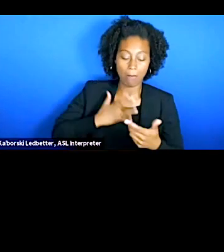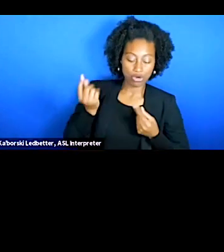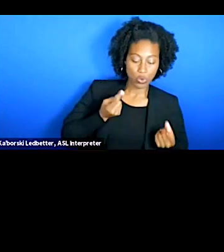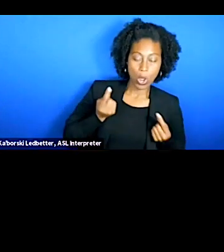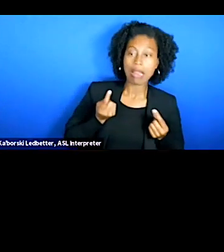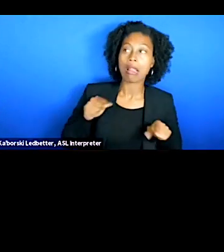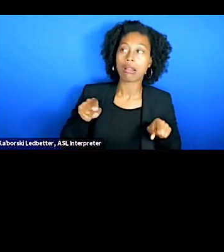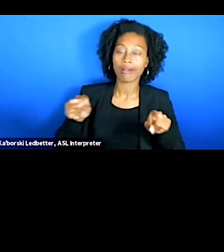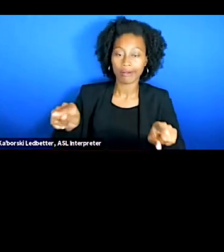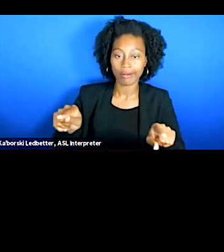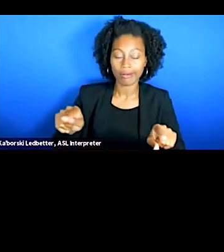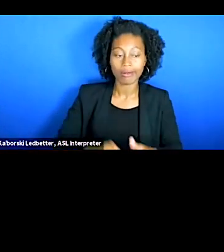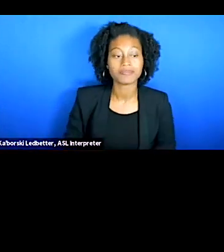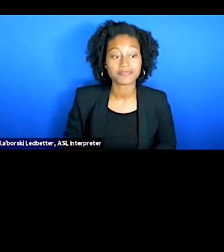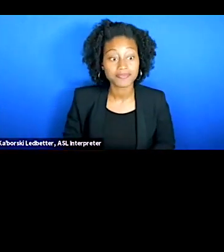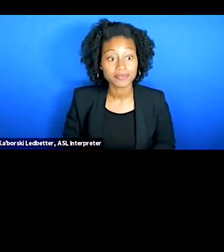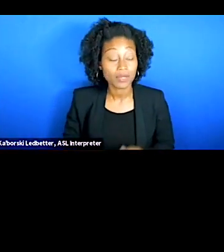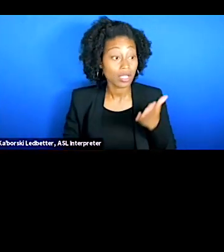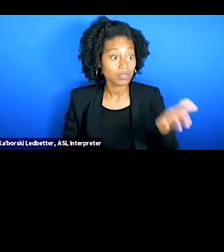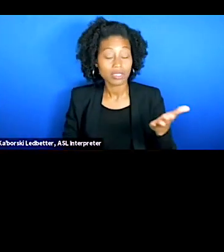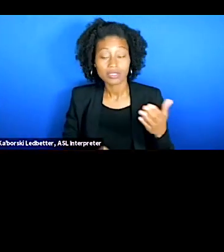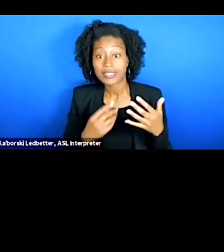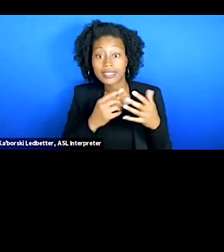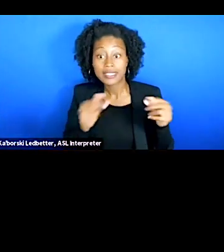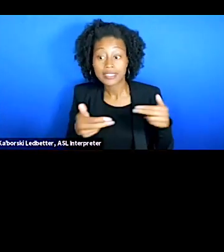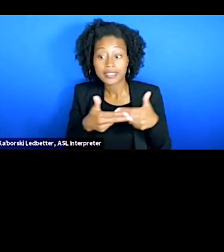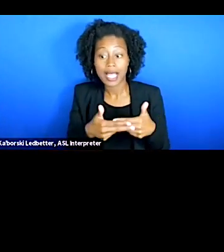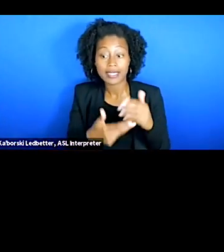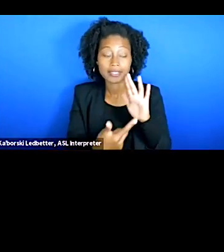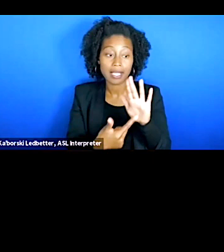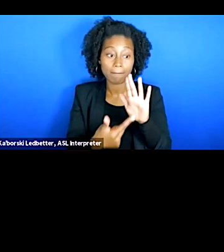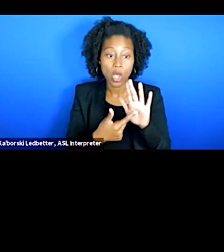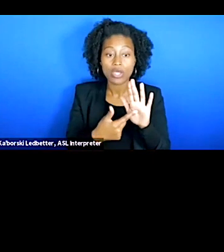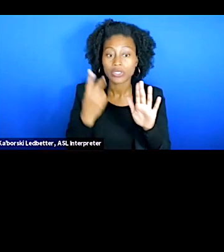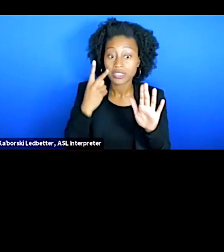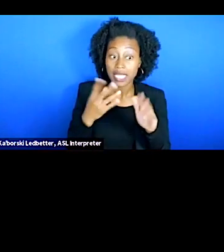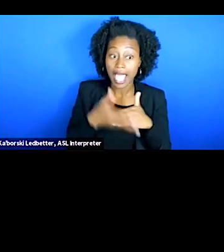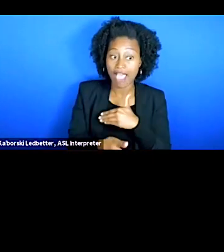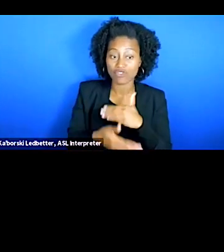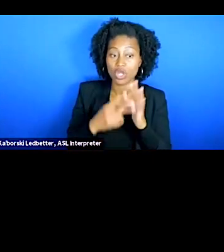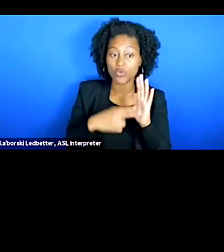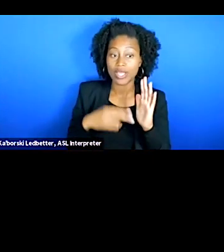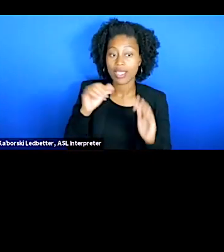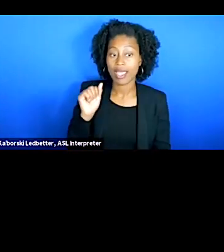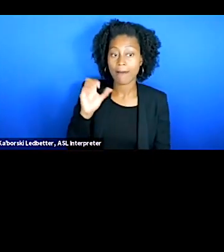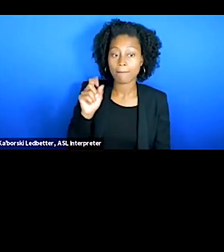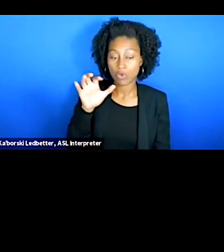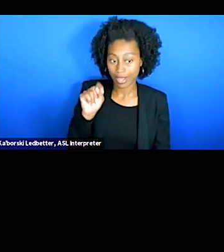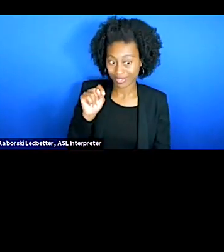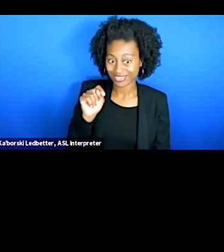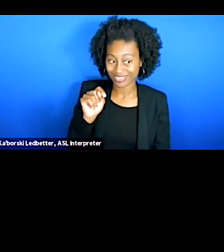the example of the slide, you can see how after reading the abstract, Alonso study on the first